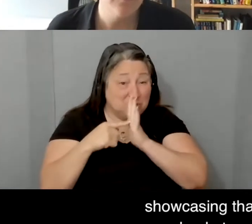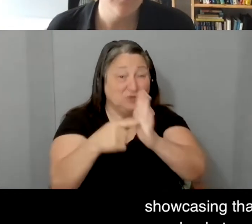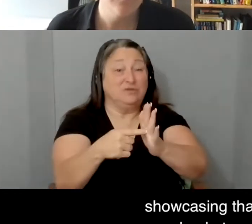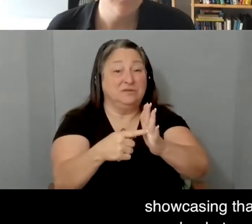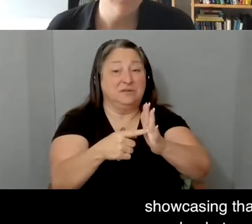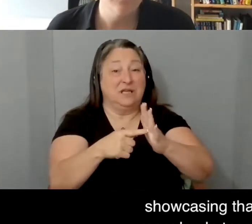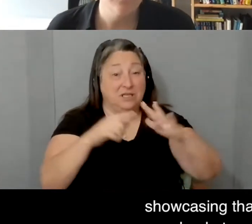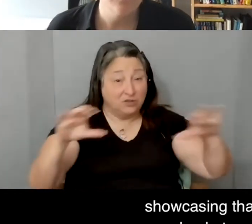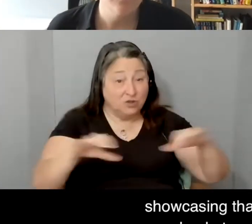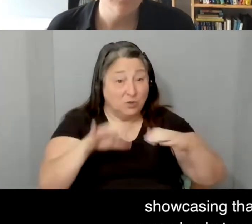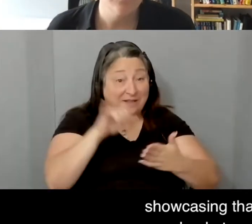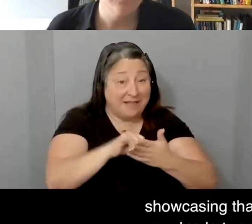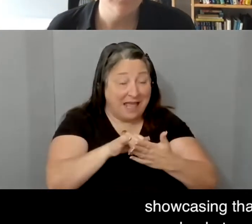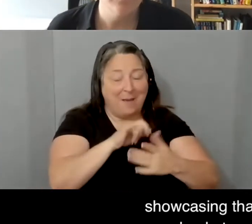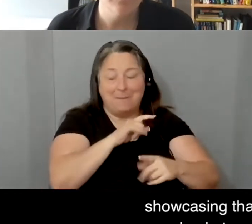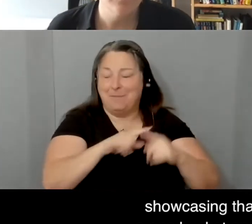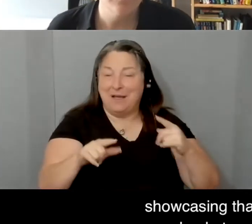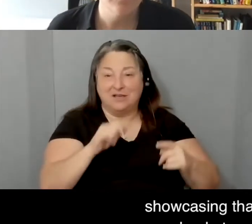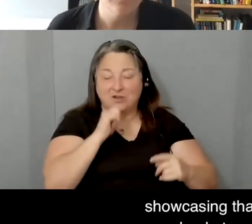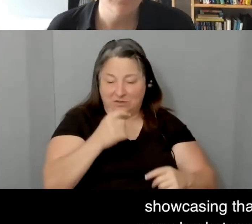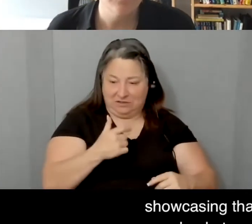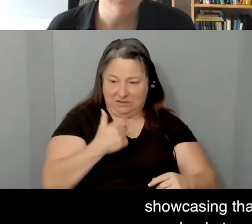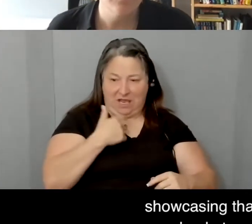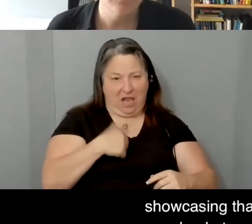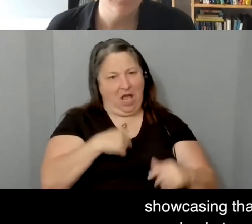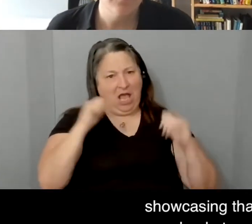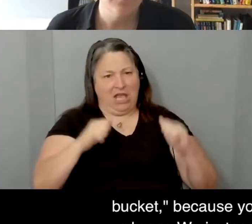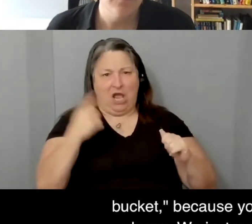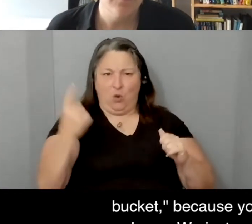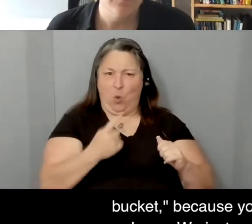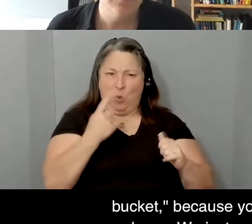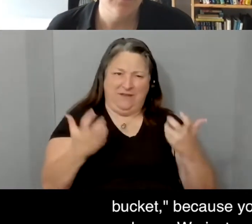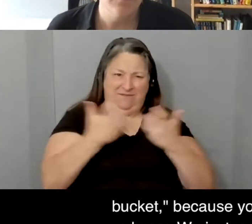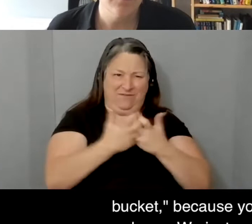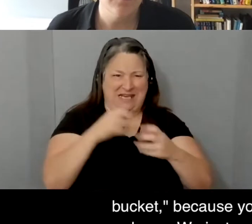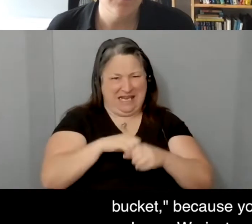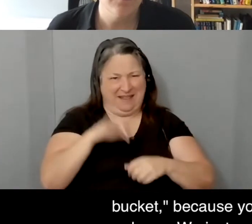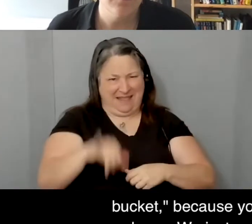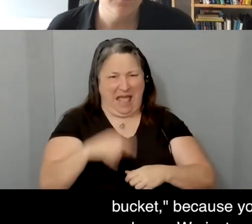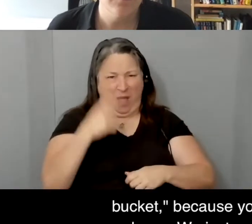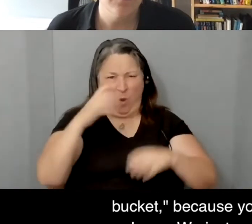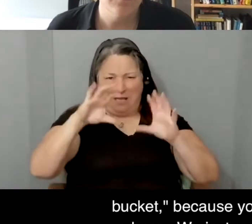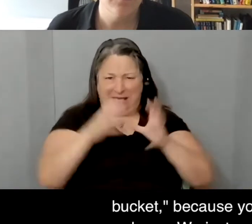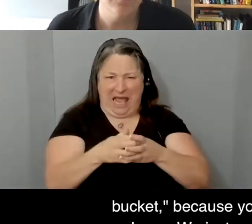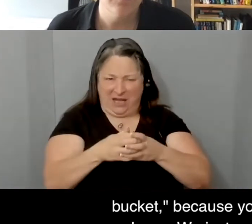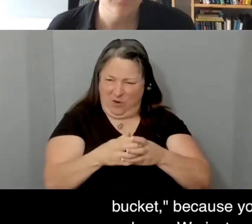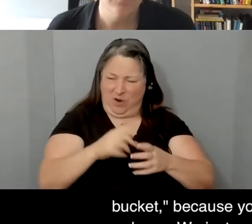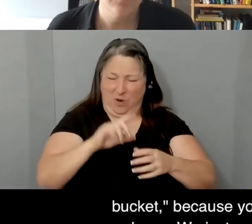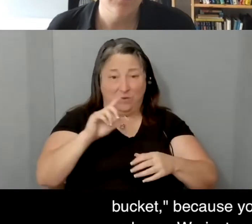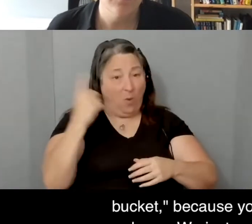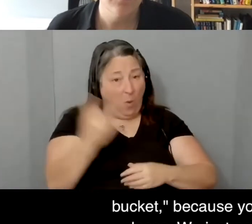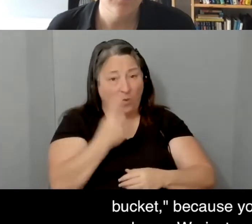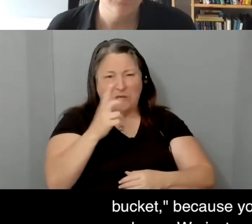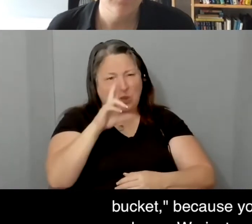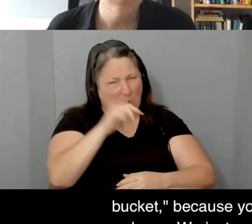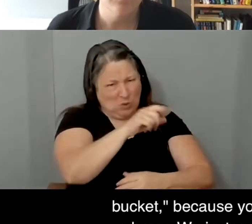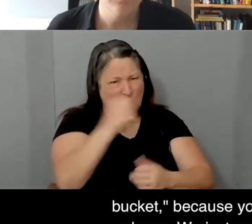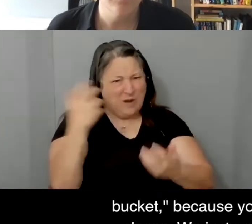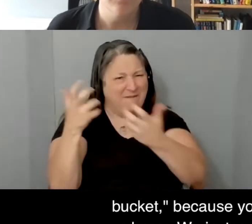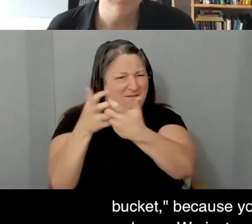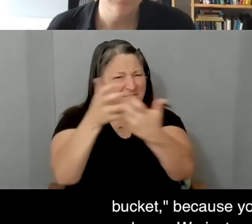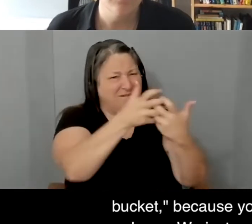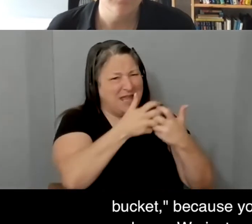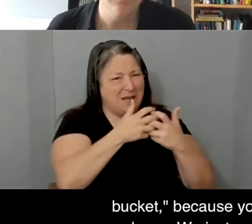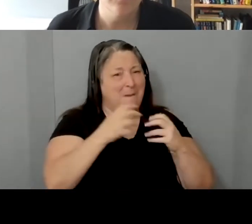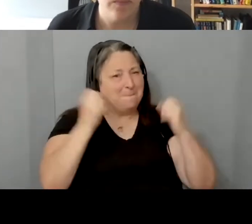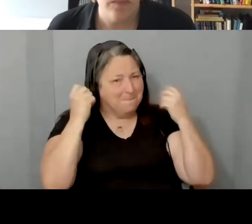in a one bucket and say, I can only fit into this bucket, because you can't. You can fit into a lot of places. We just need to find the